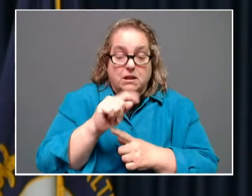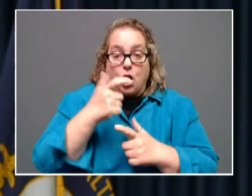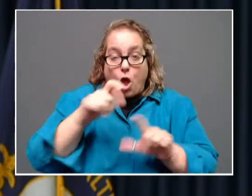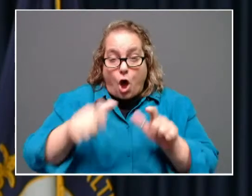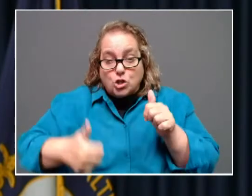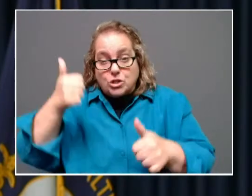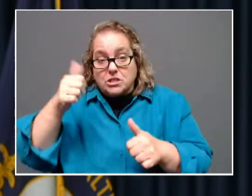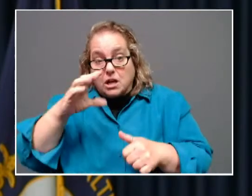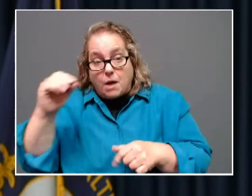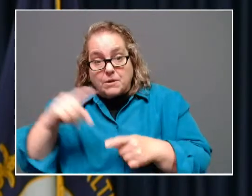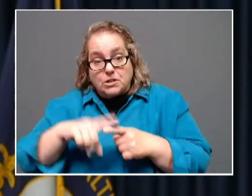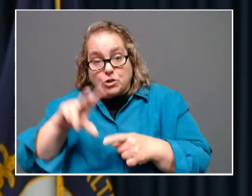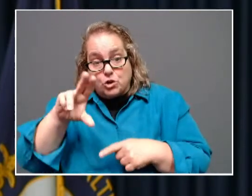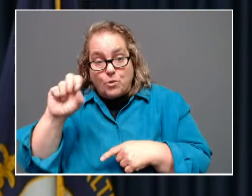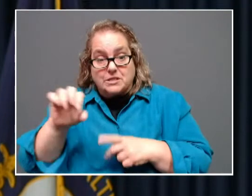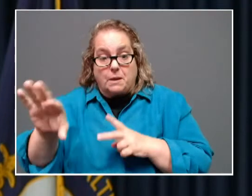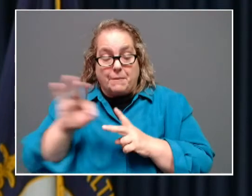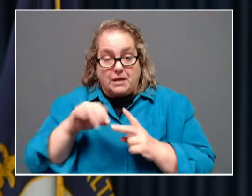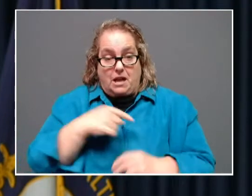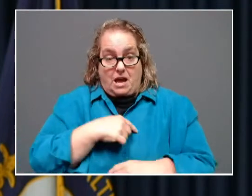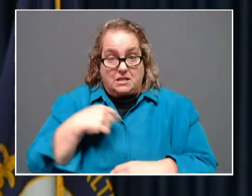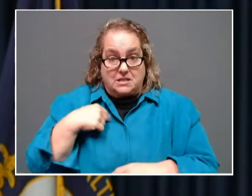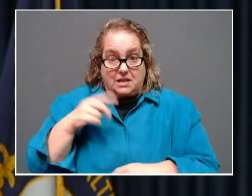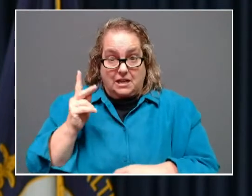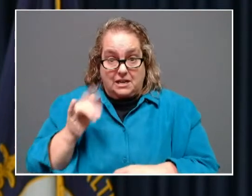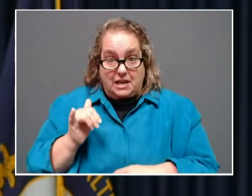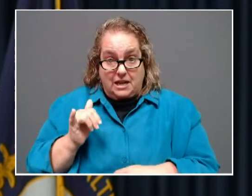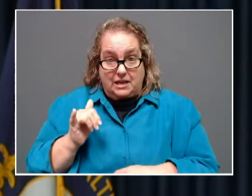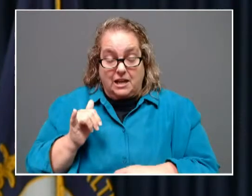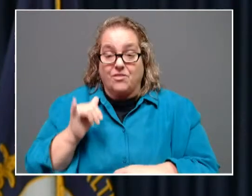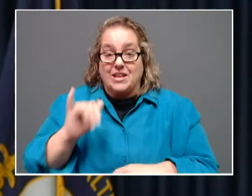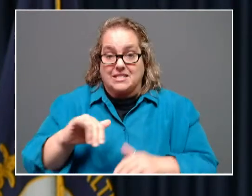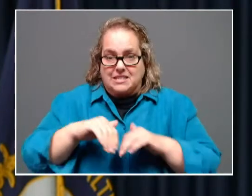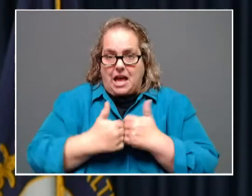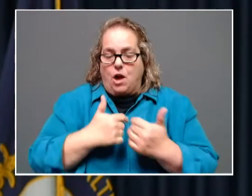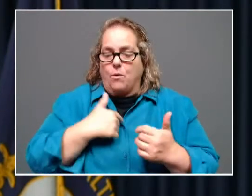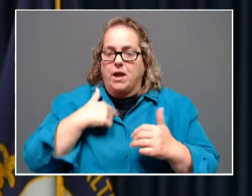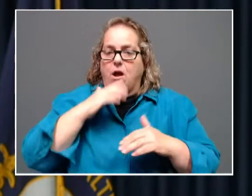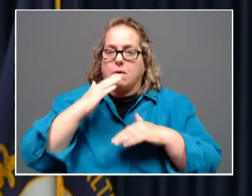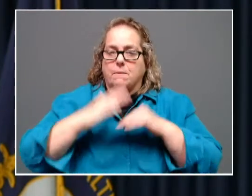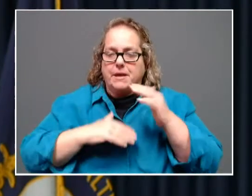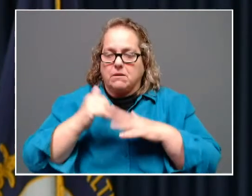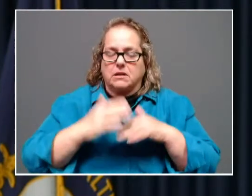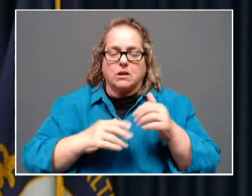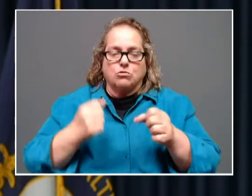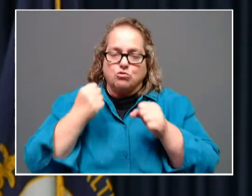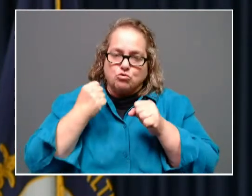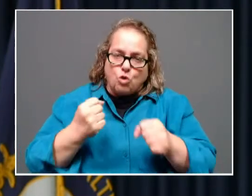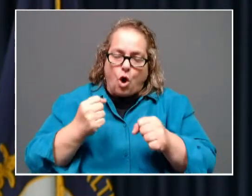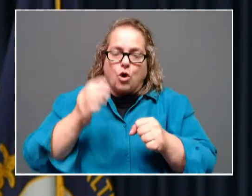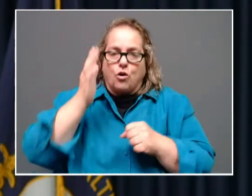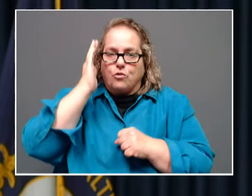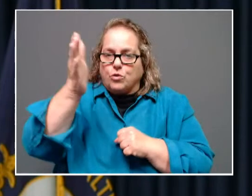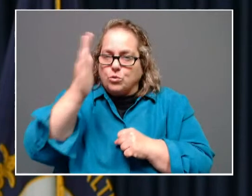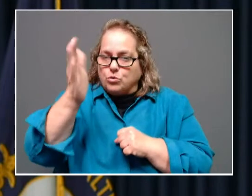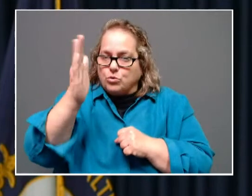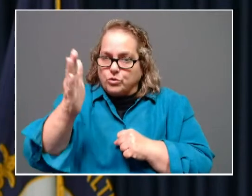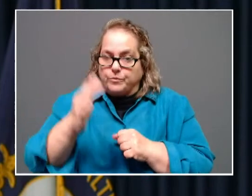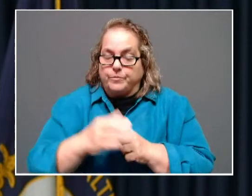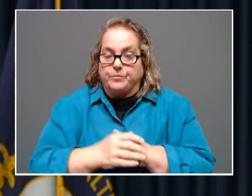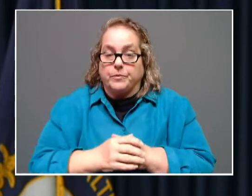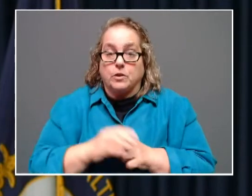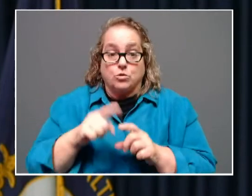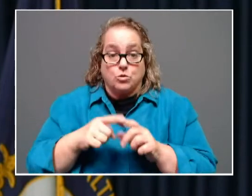States picking us. This is how we're building a foundation for generations to come. To start, I'm pleased to